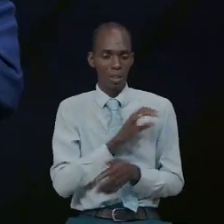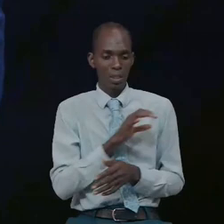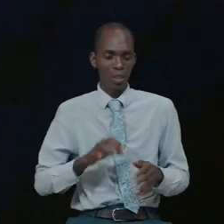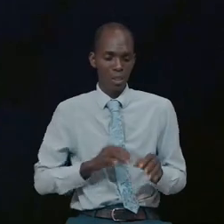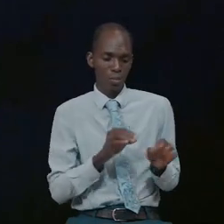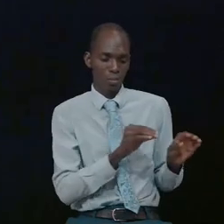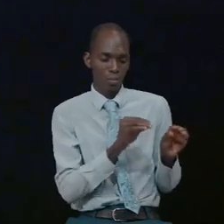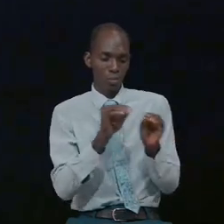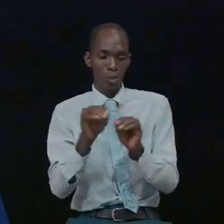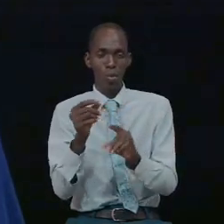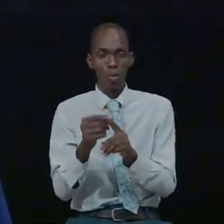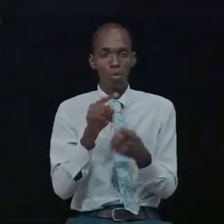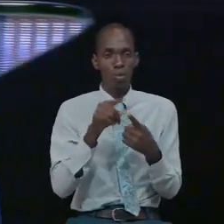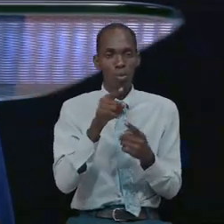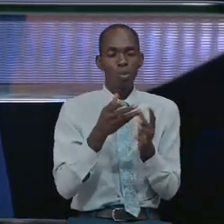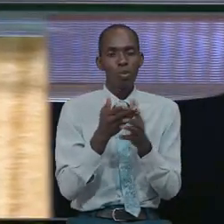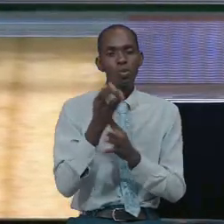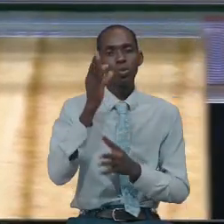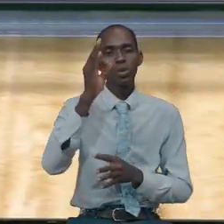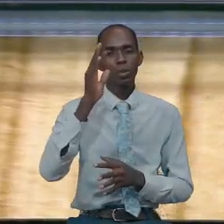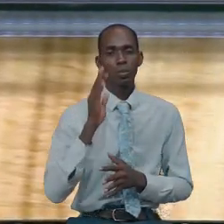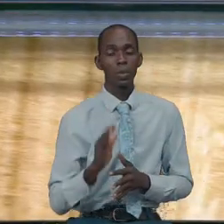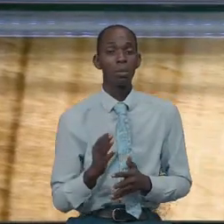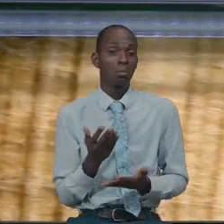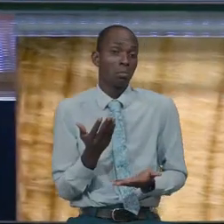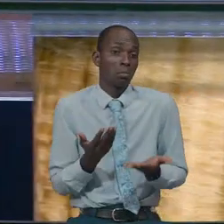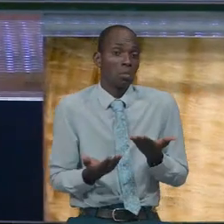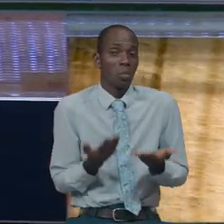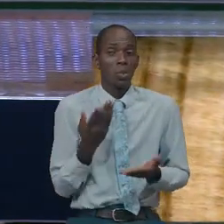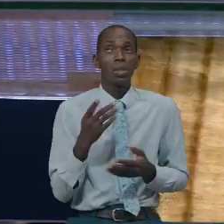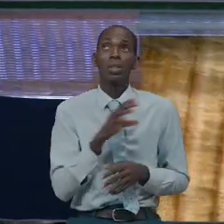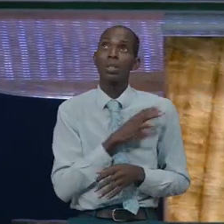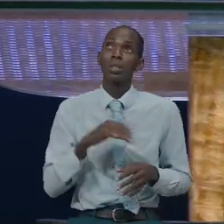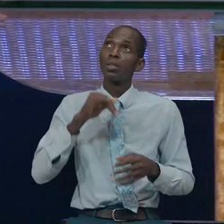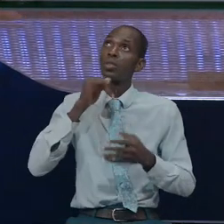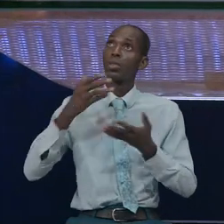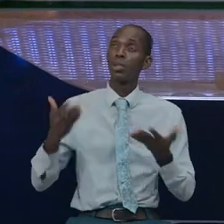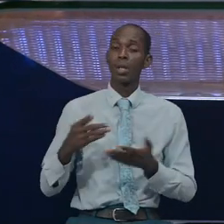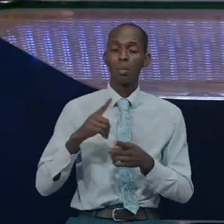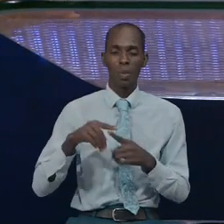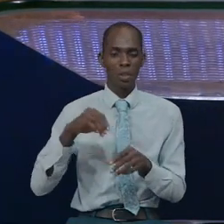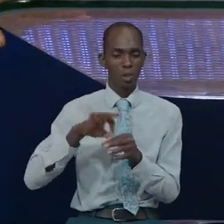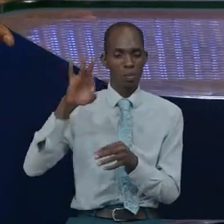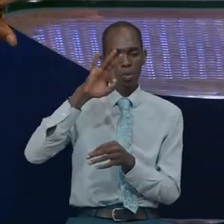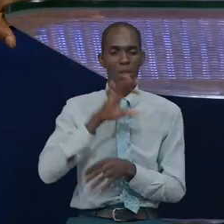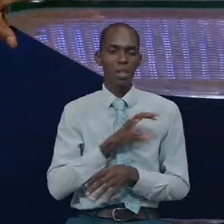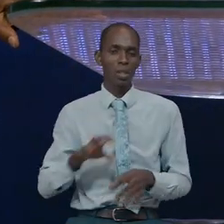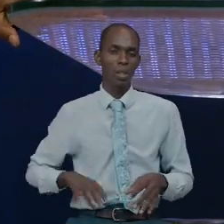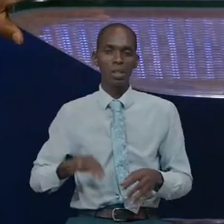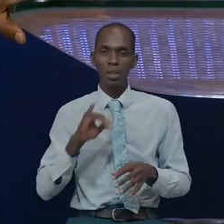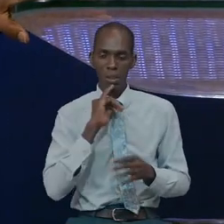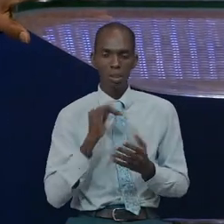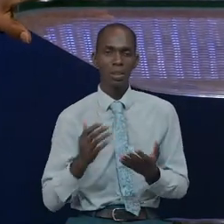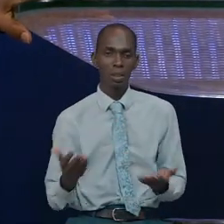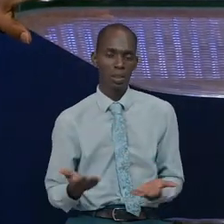you through the preacher. And even though he's not physically here, he's spiritually here. And if